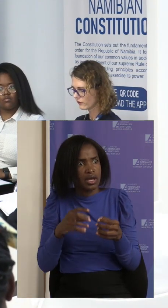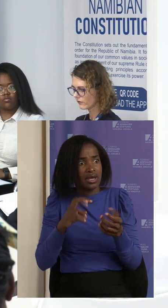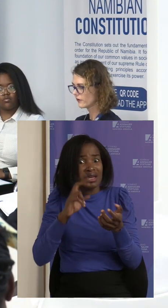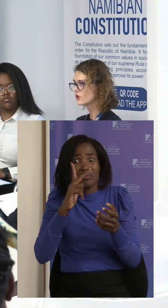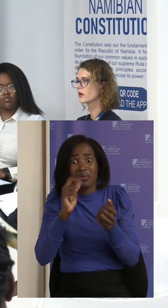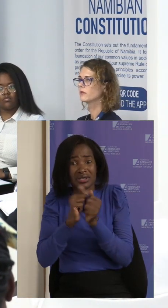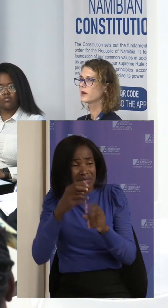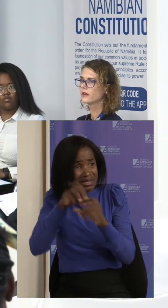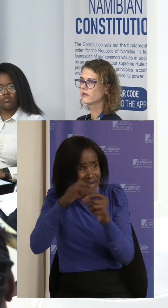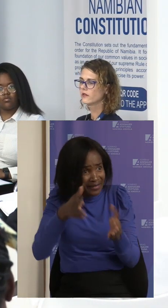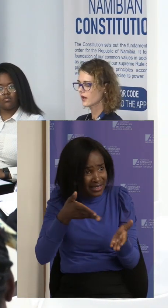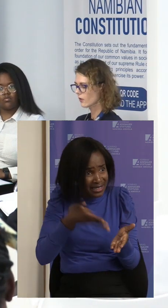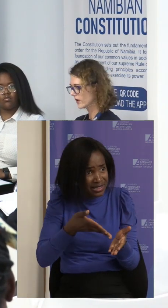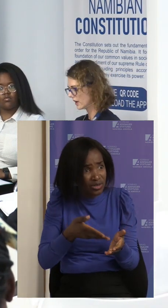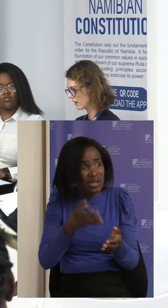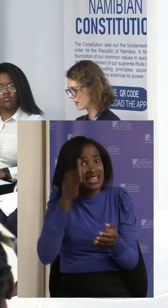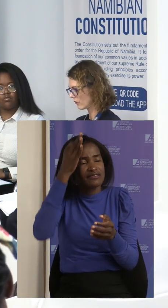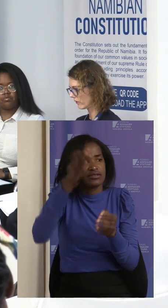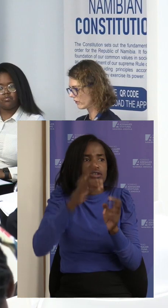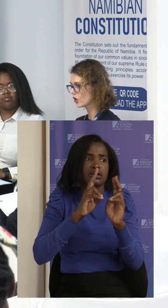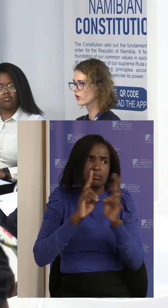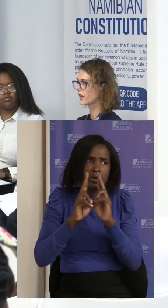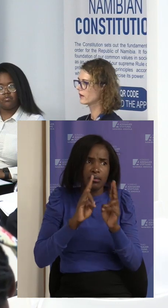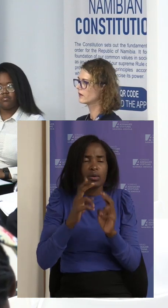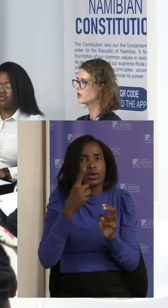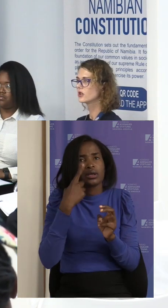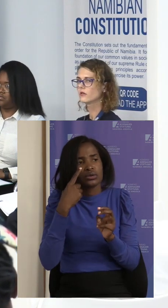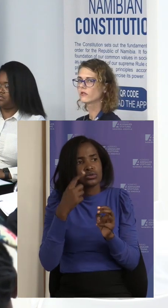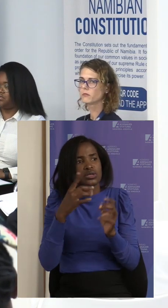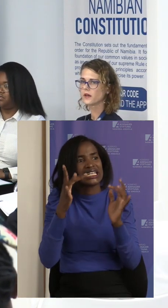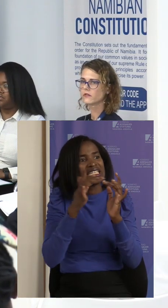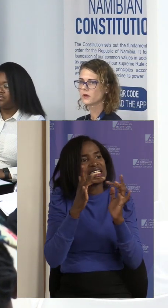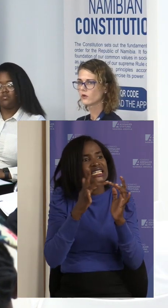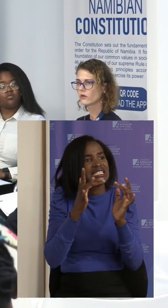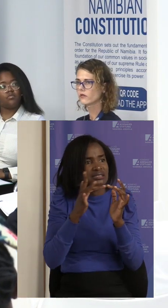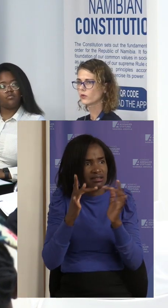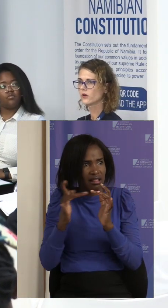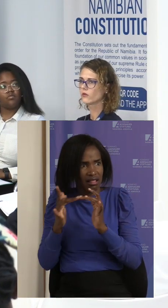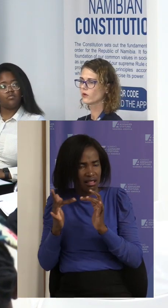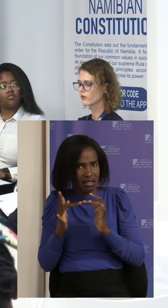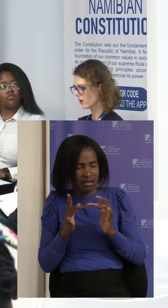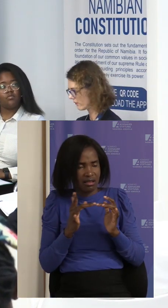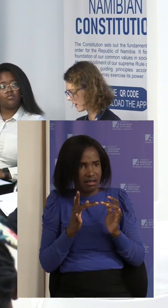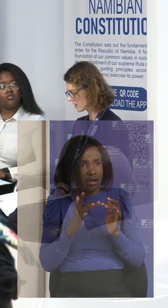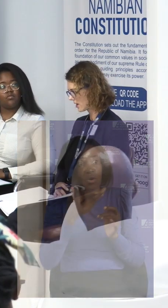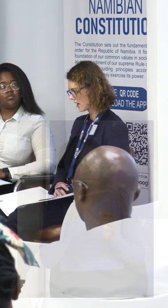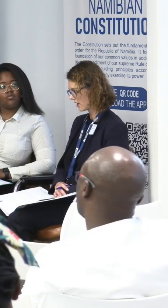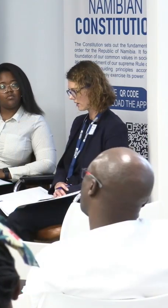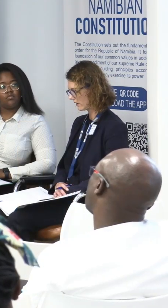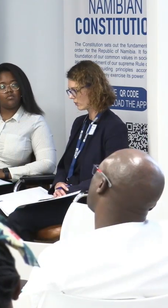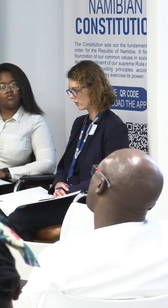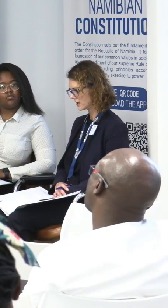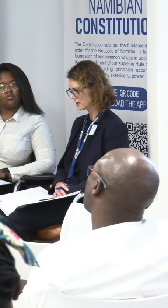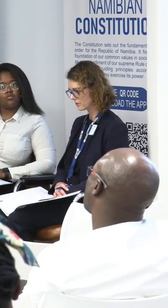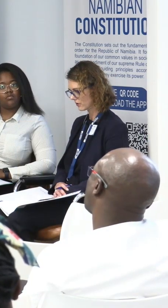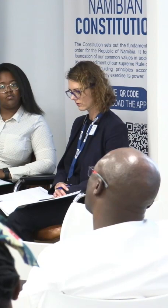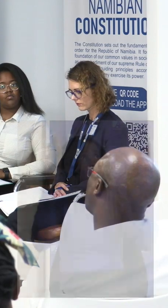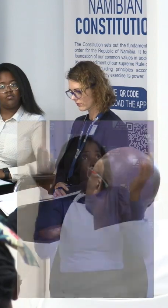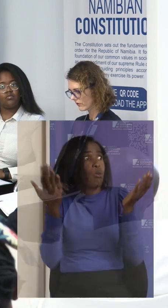for future debates, we can also look at the digital space, because we all know that the world